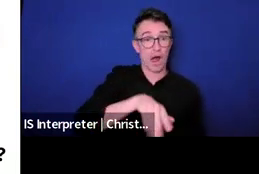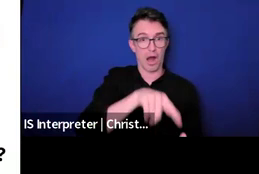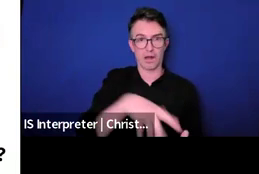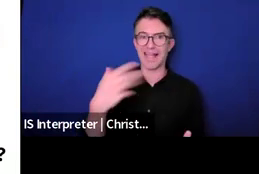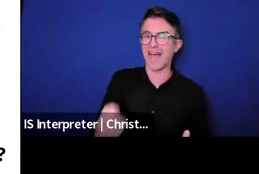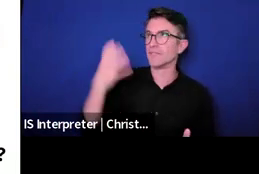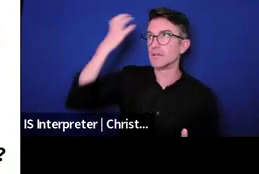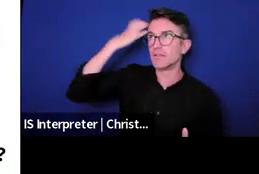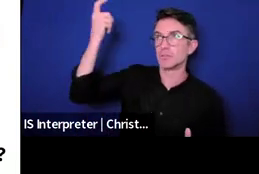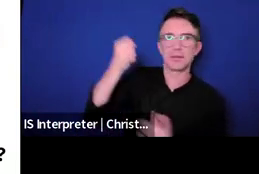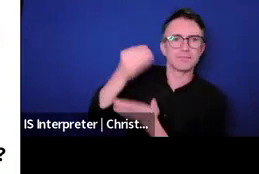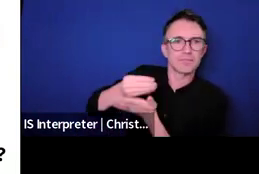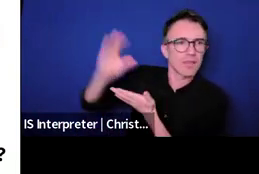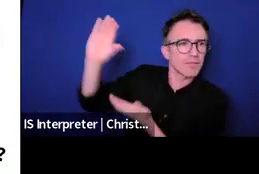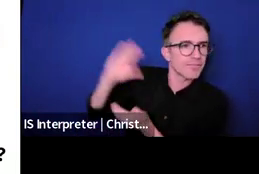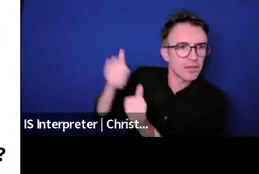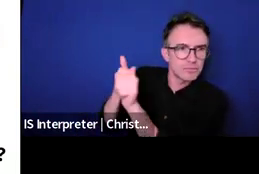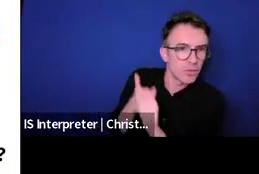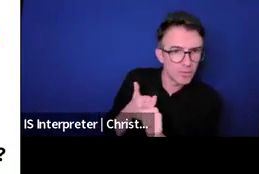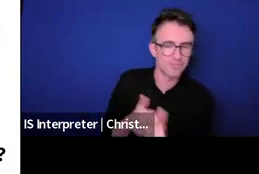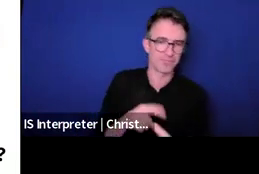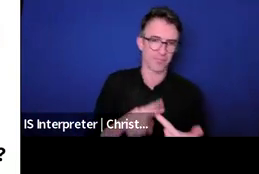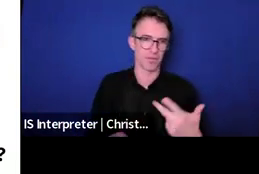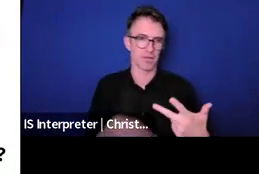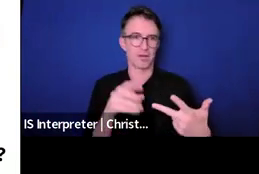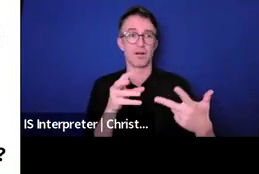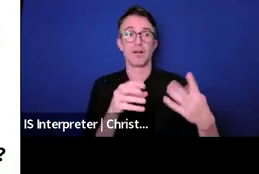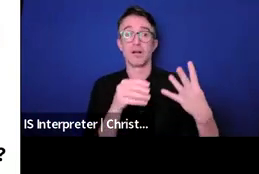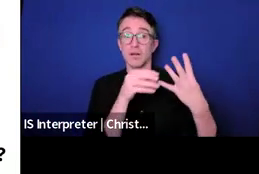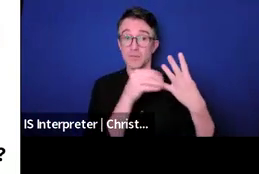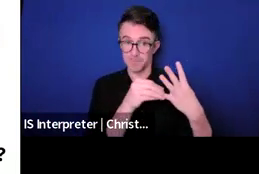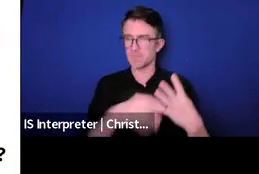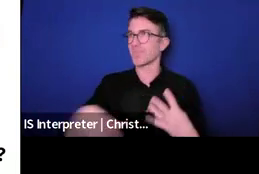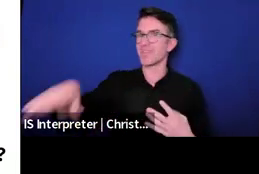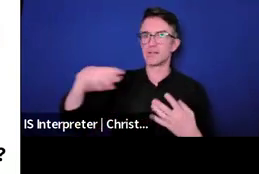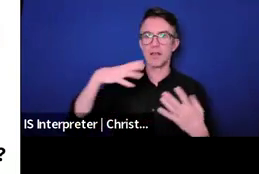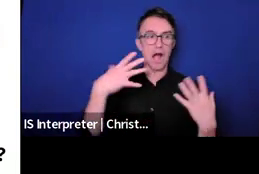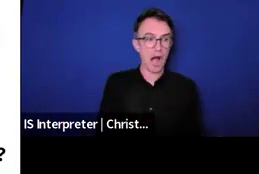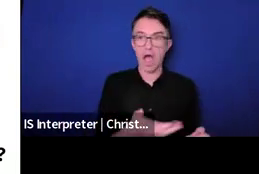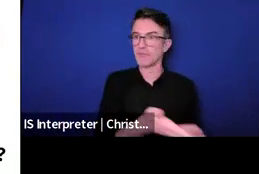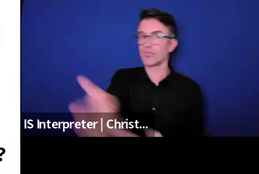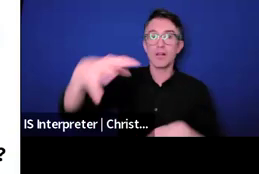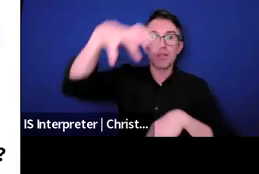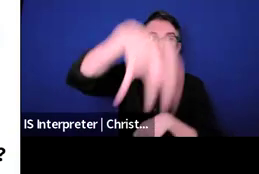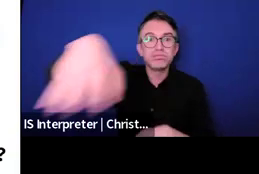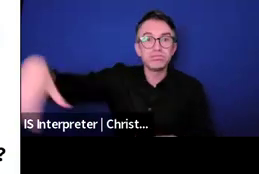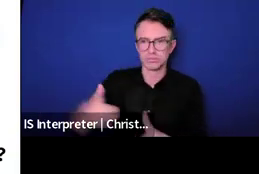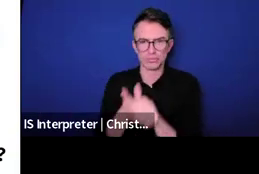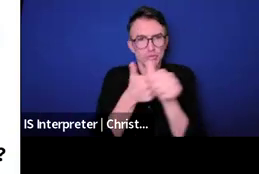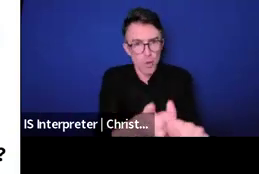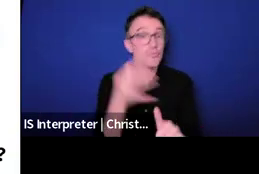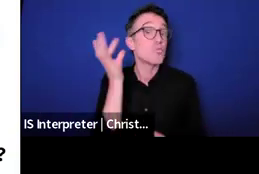life. So in providing some of these family-friendly policies, we see this as being critical to care and support systems as it pertains to